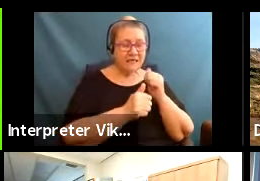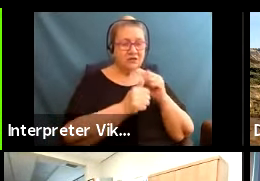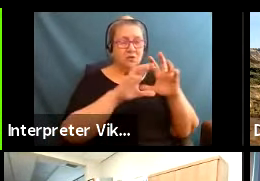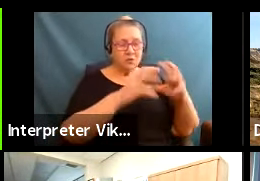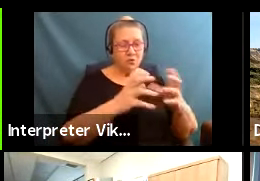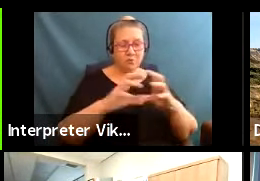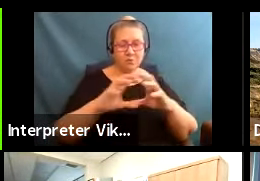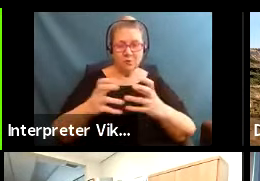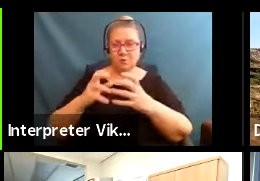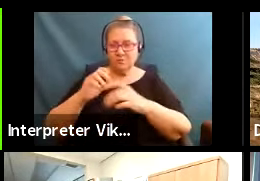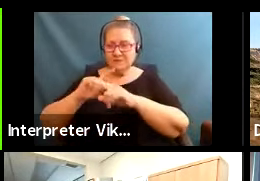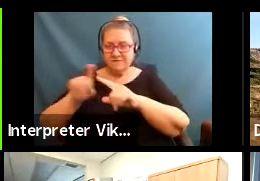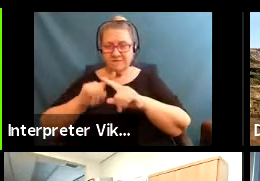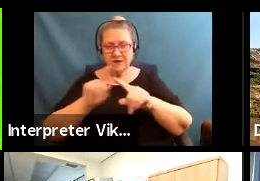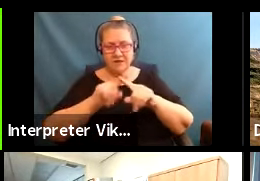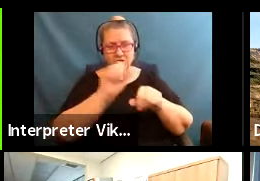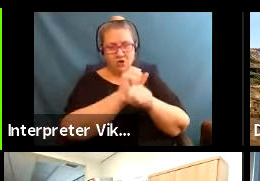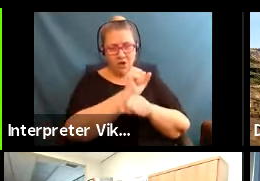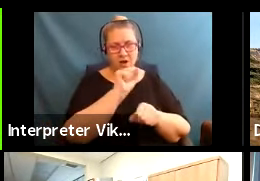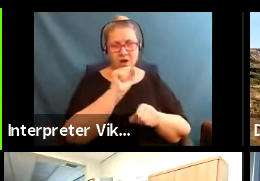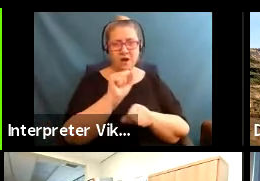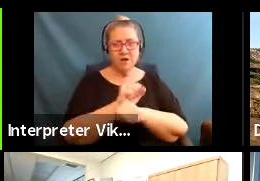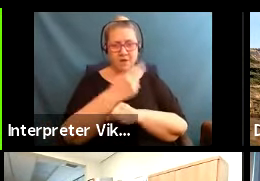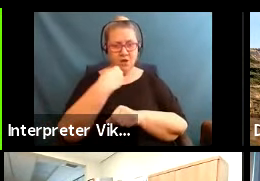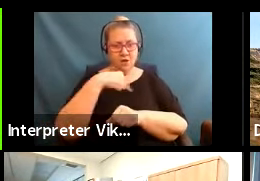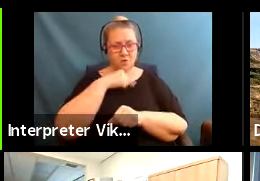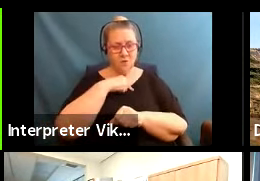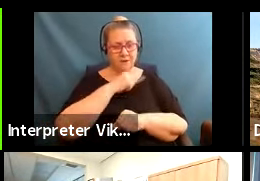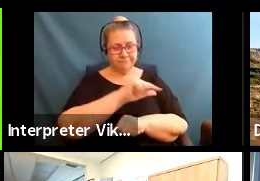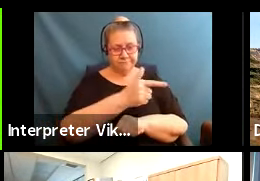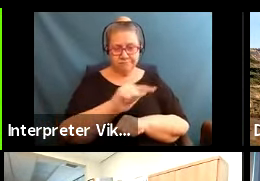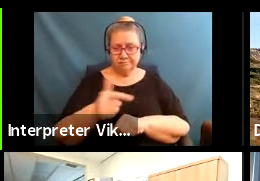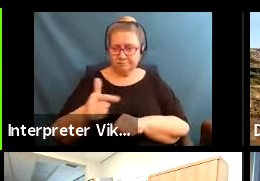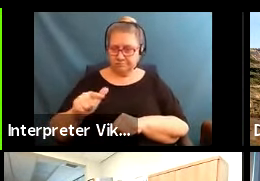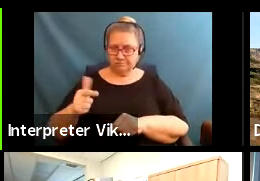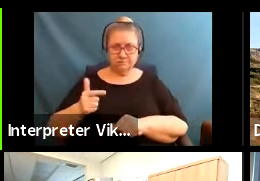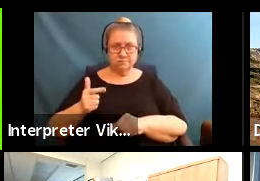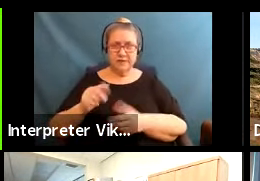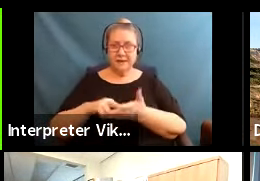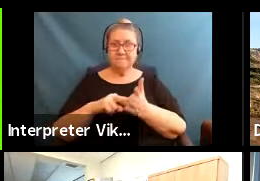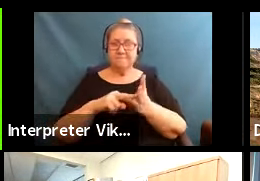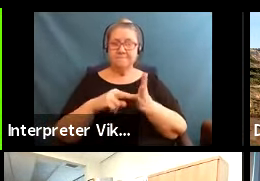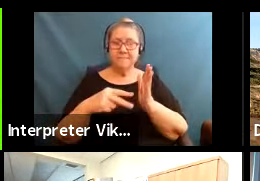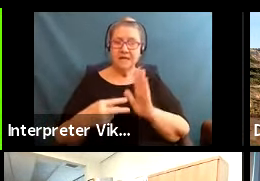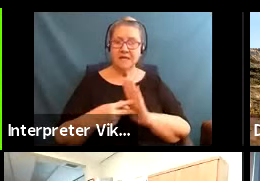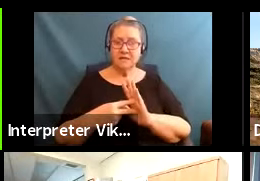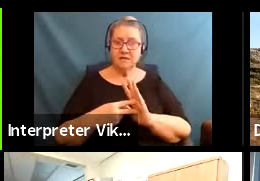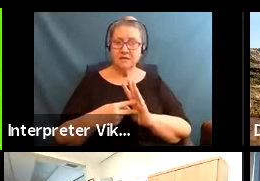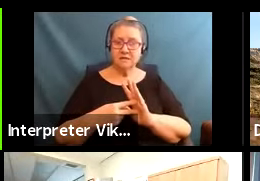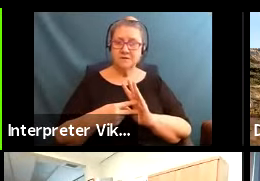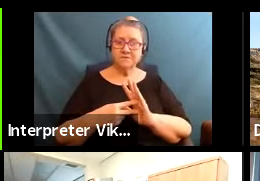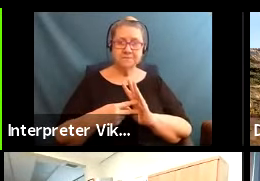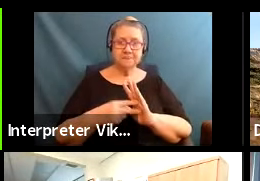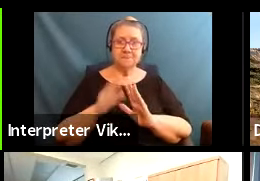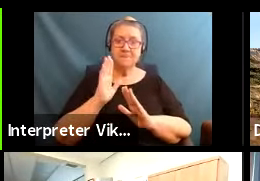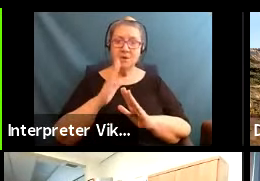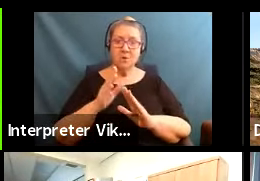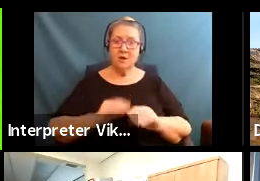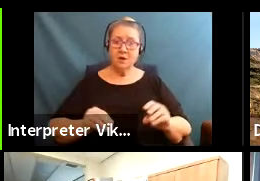that we move to now, right? That means that there's going to be